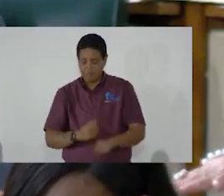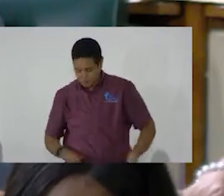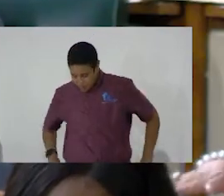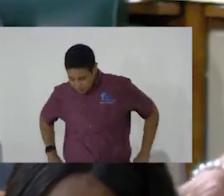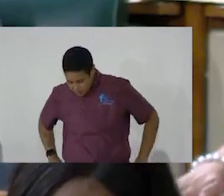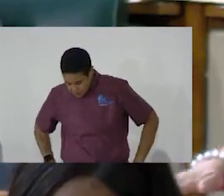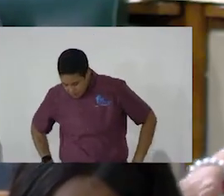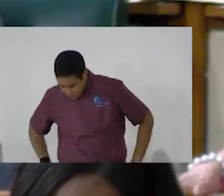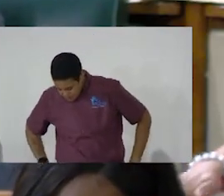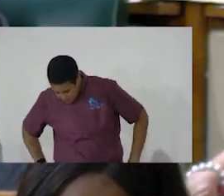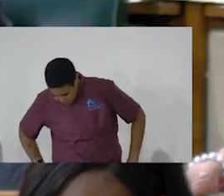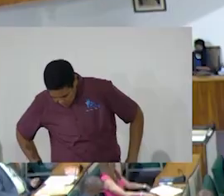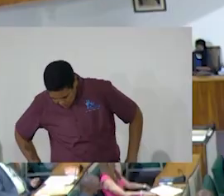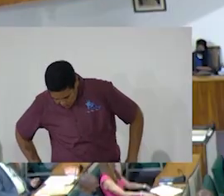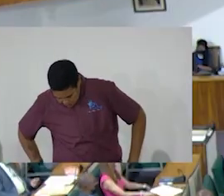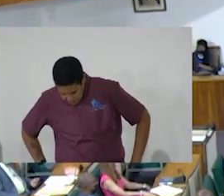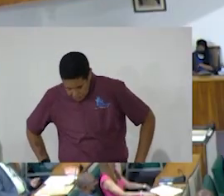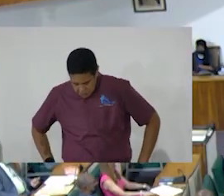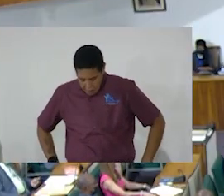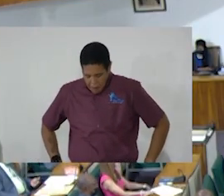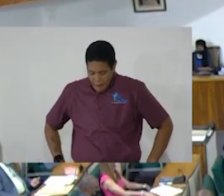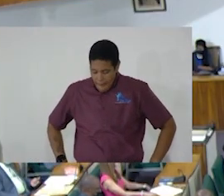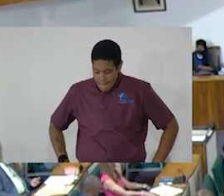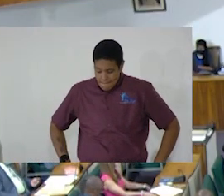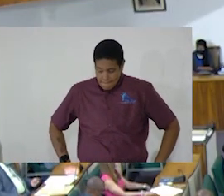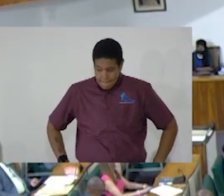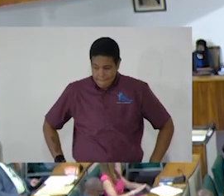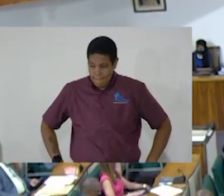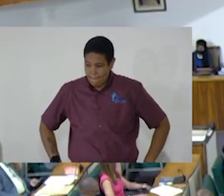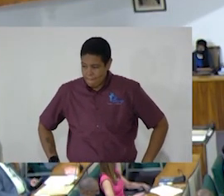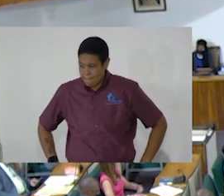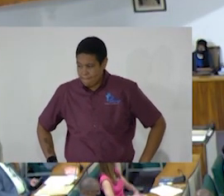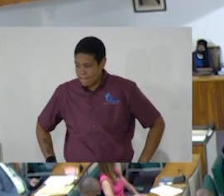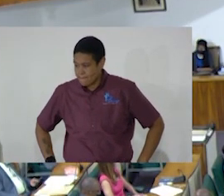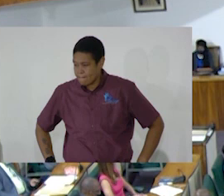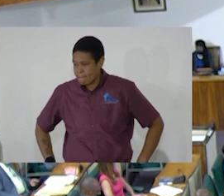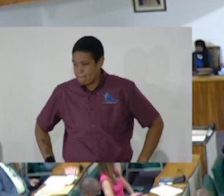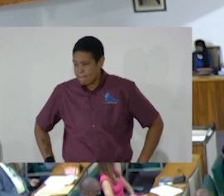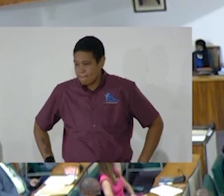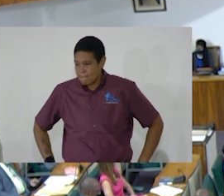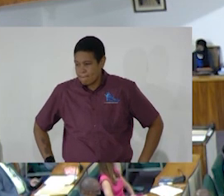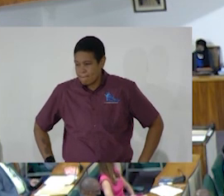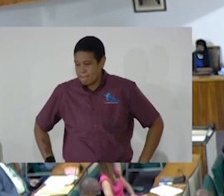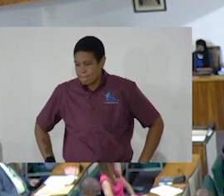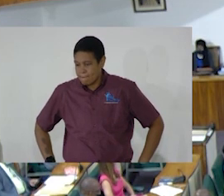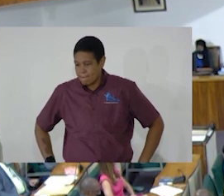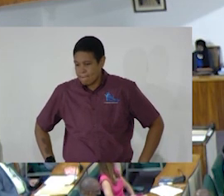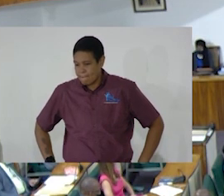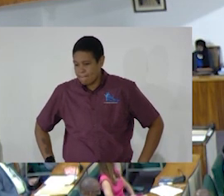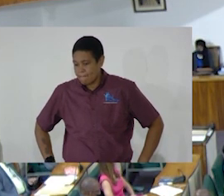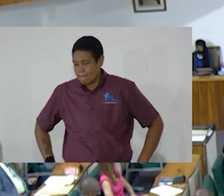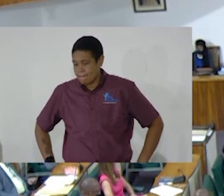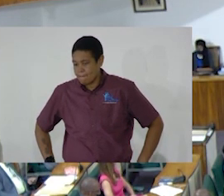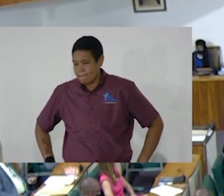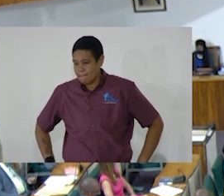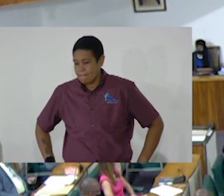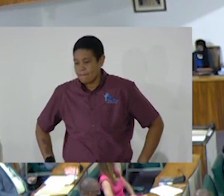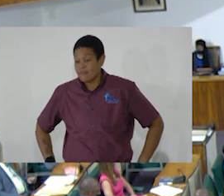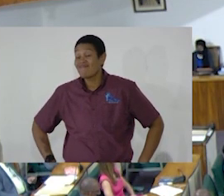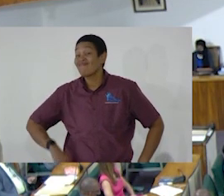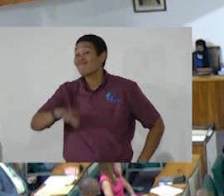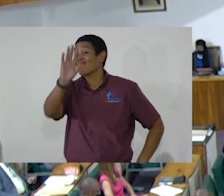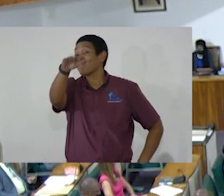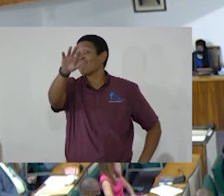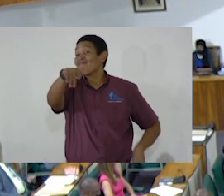she announced that the 2022 competition would not go forward, as the selection panel was unable to identify 10 suitable